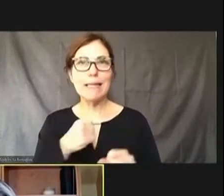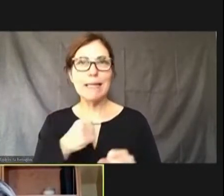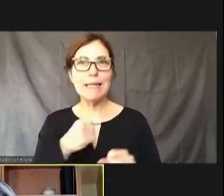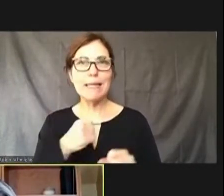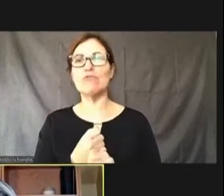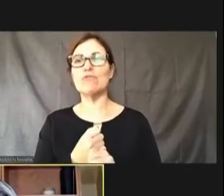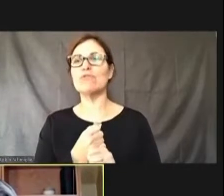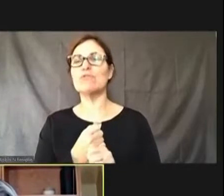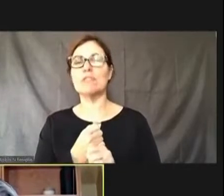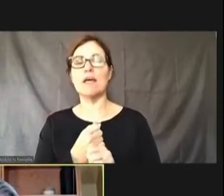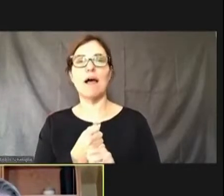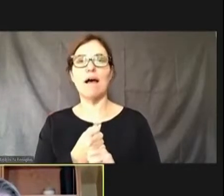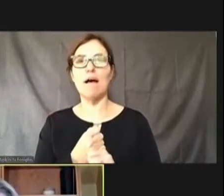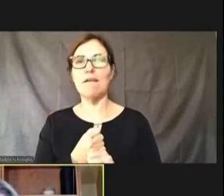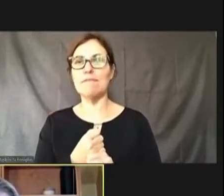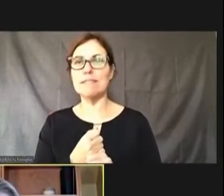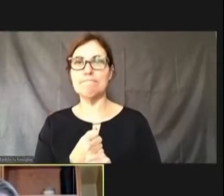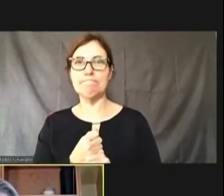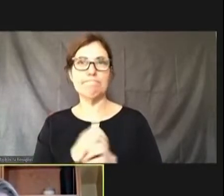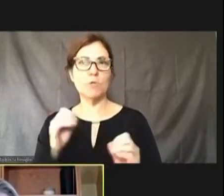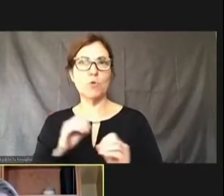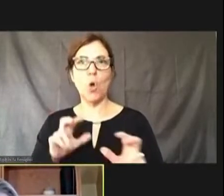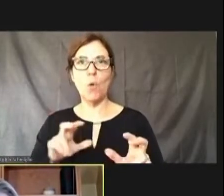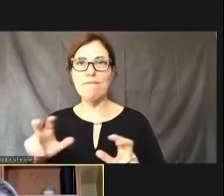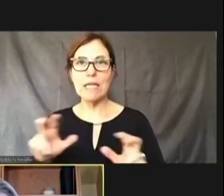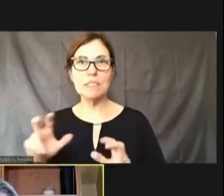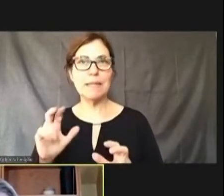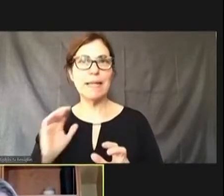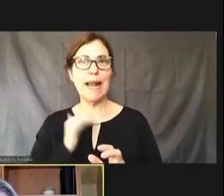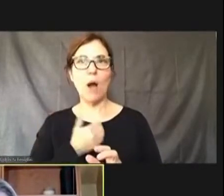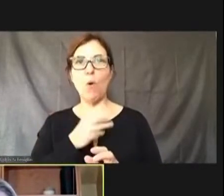in our water infrastructure.